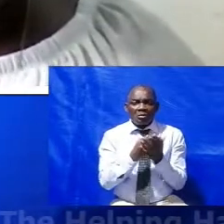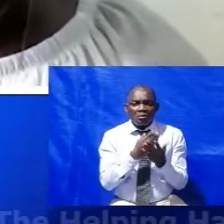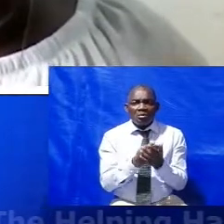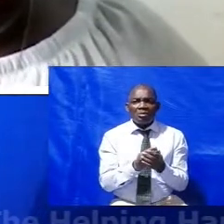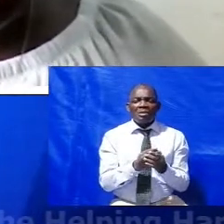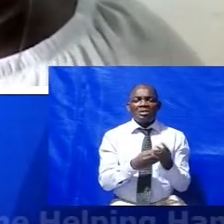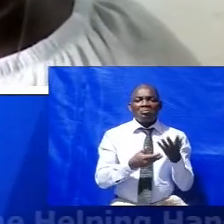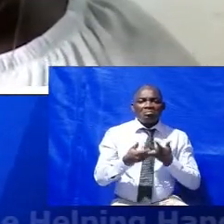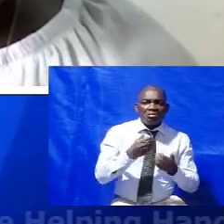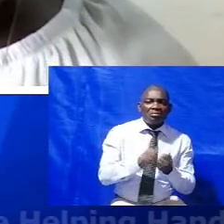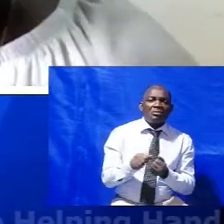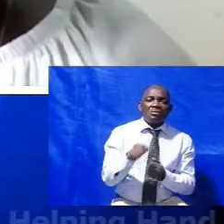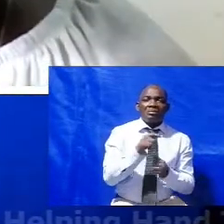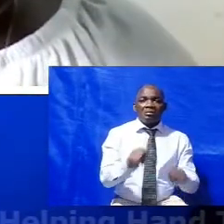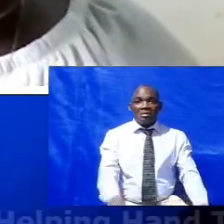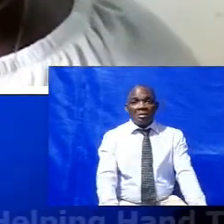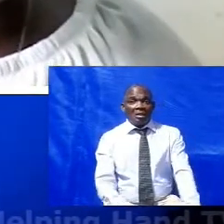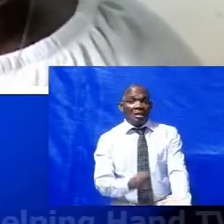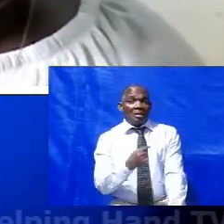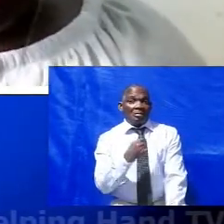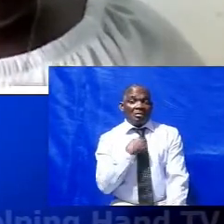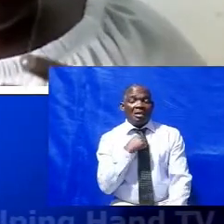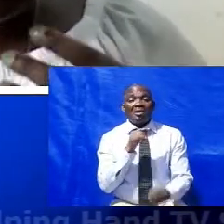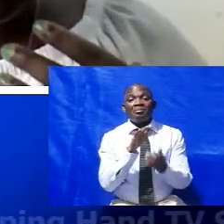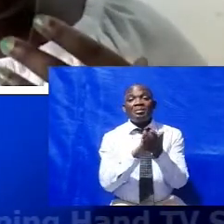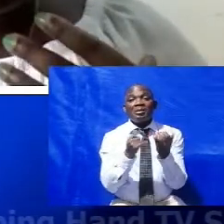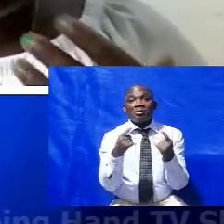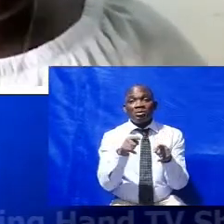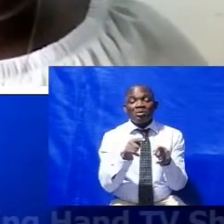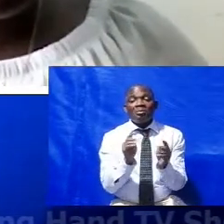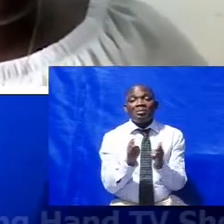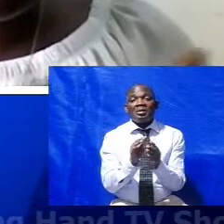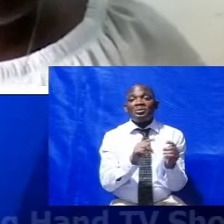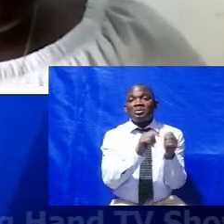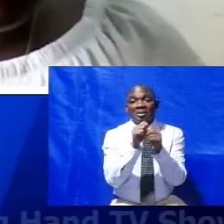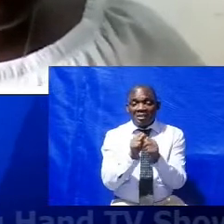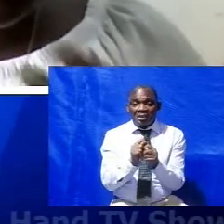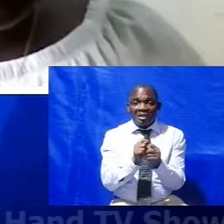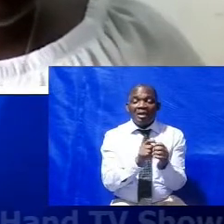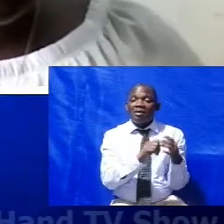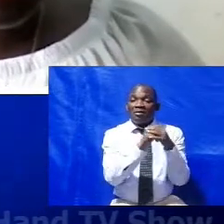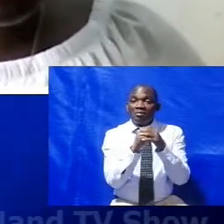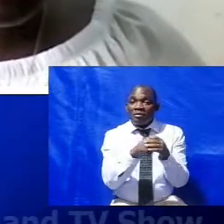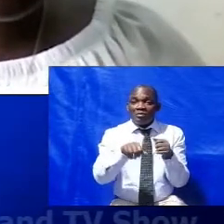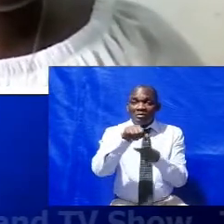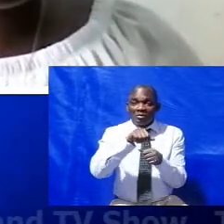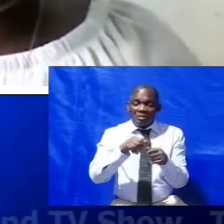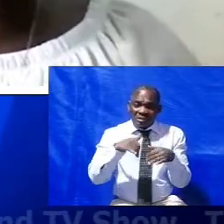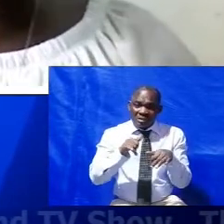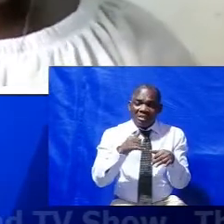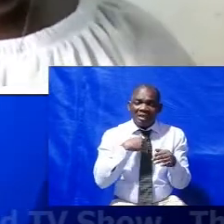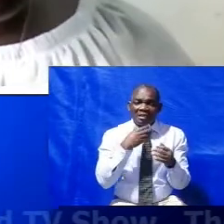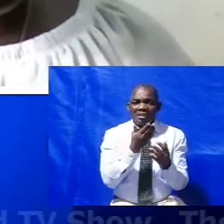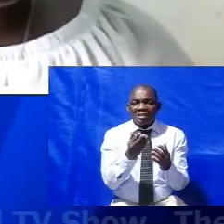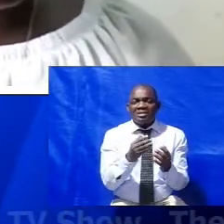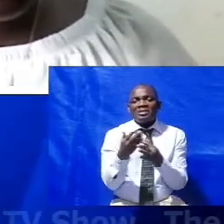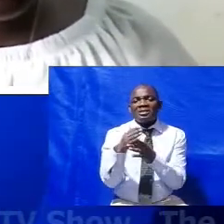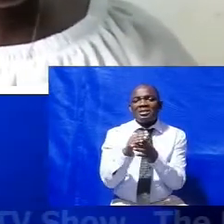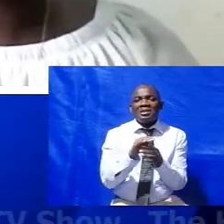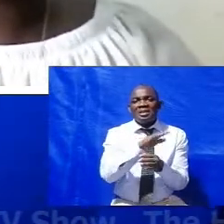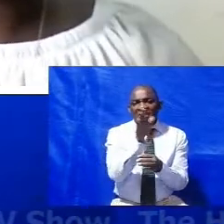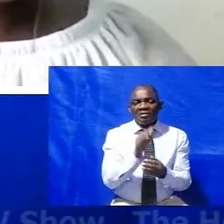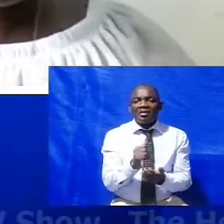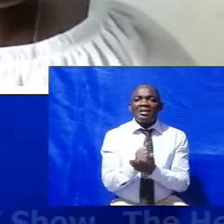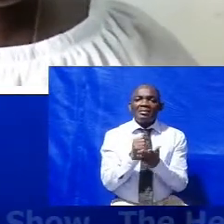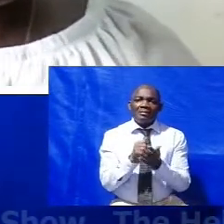them, they are talking about issues. Because I believe when you are meeting together to fellowship, you have stories you share,